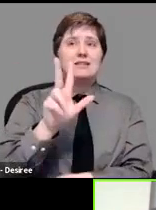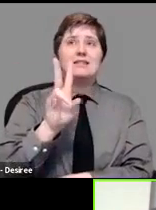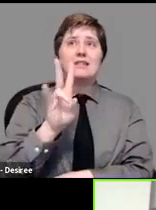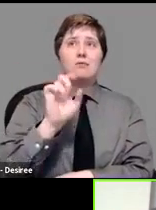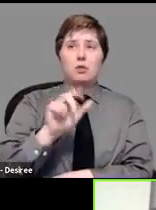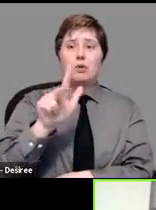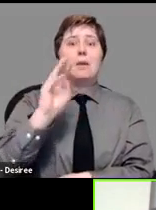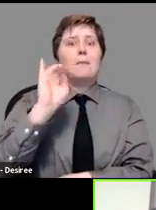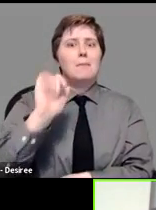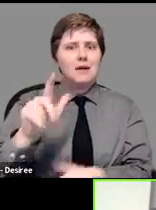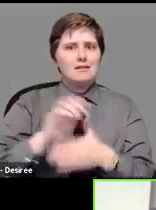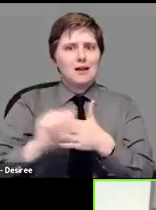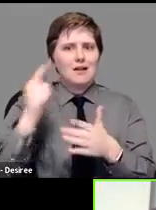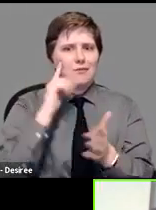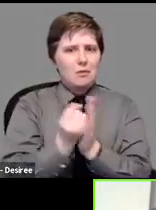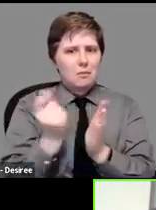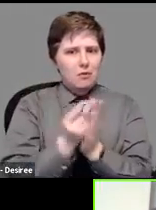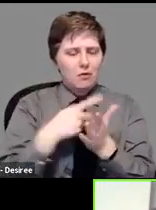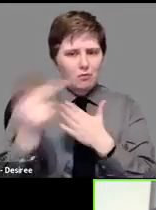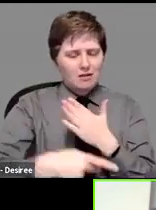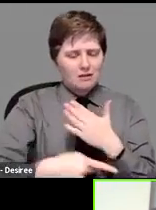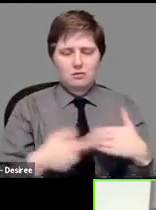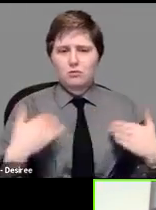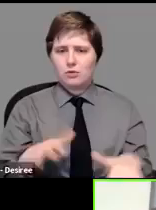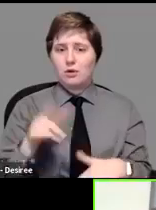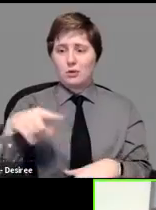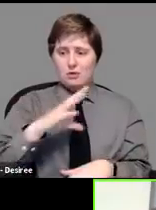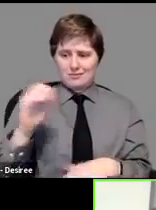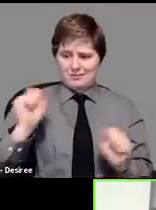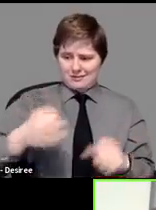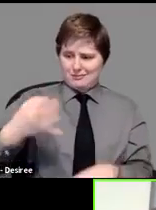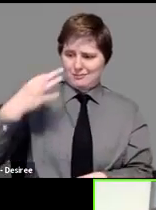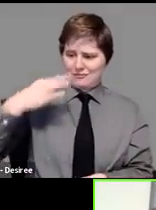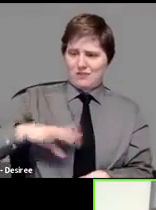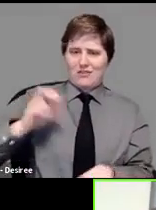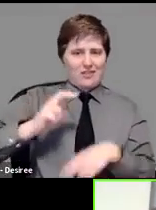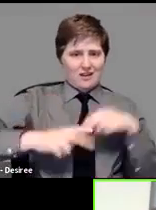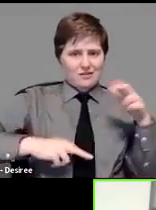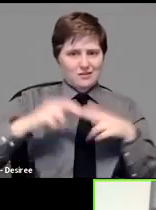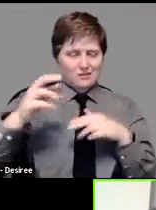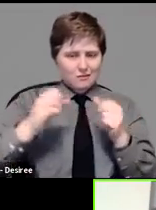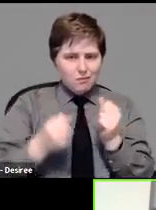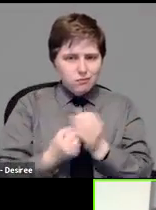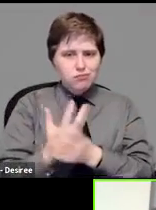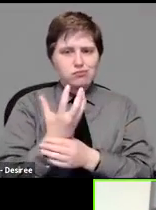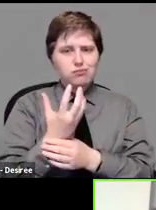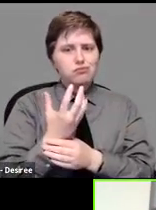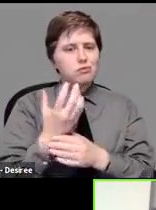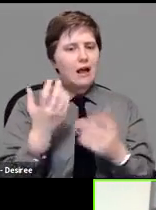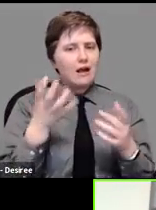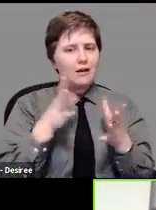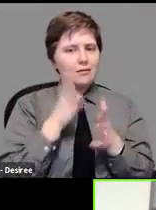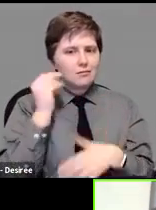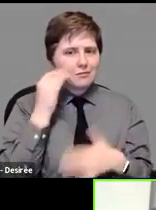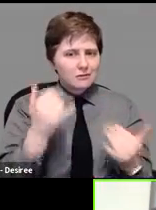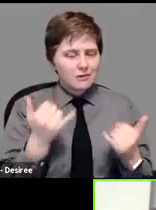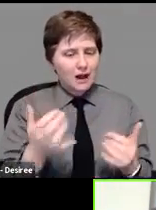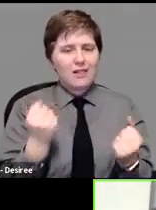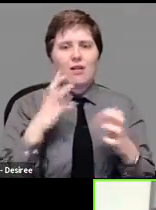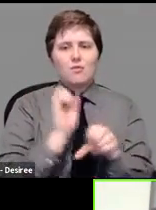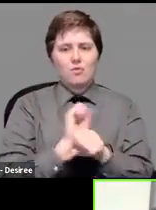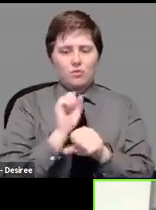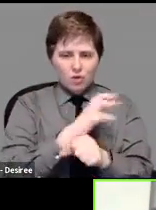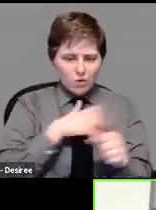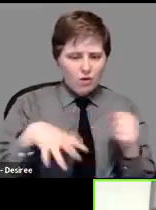think those companies are being able to benefit from the construction boom and a lot of the work